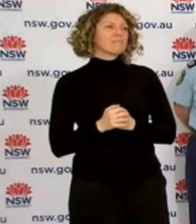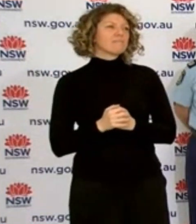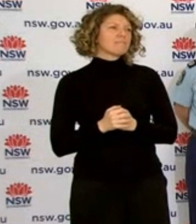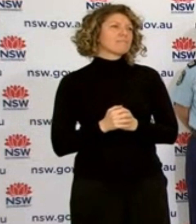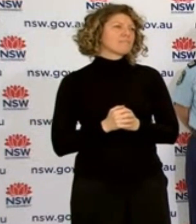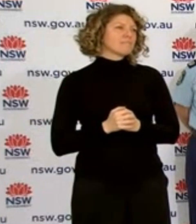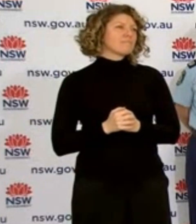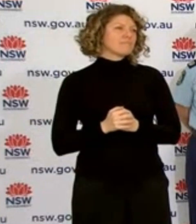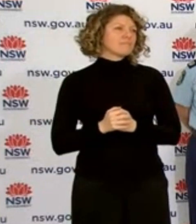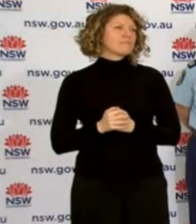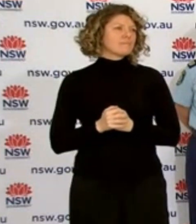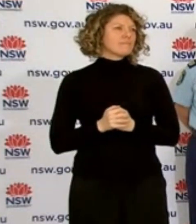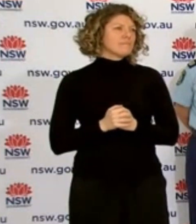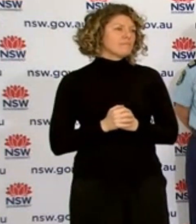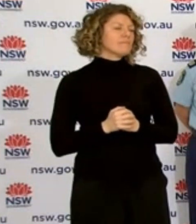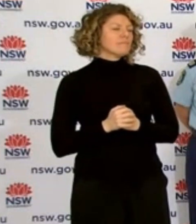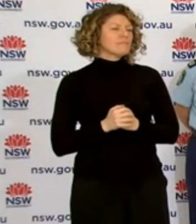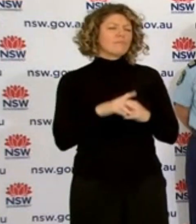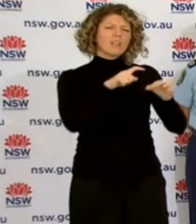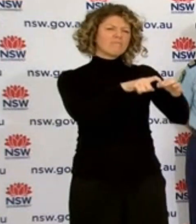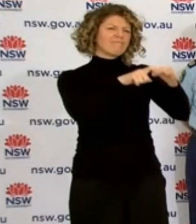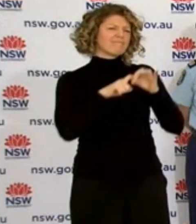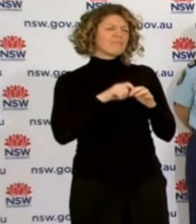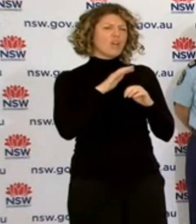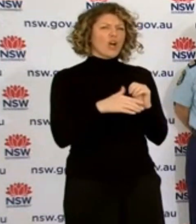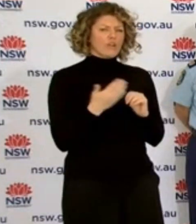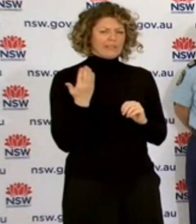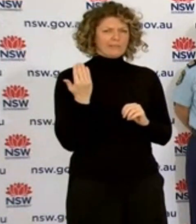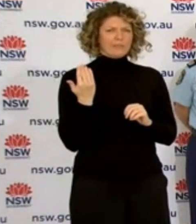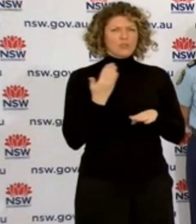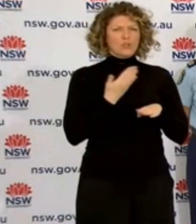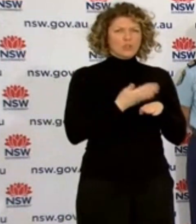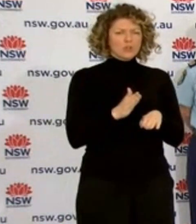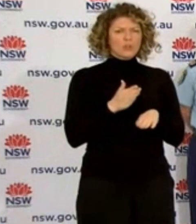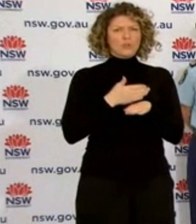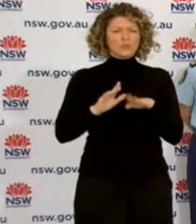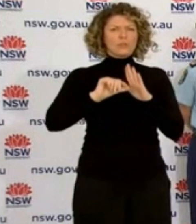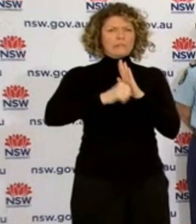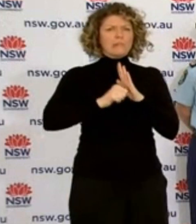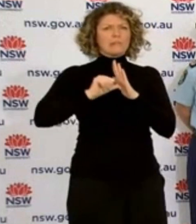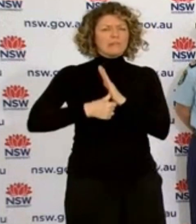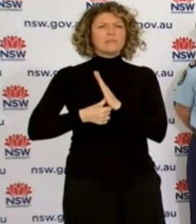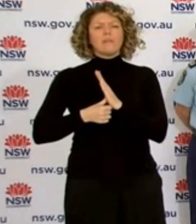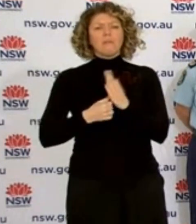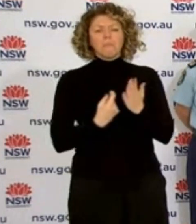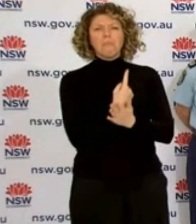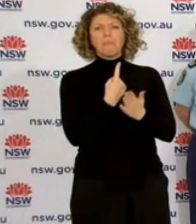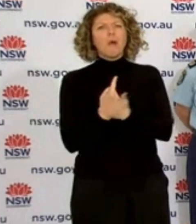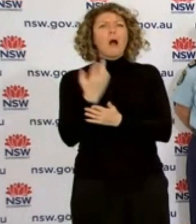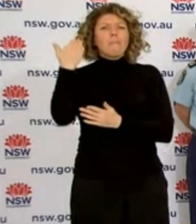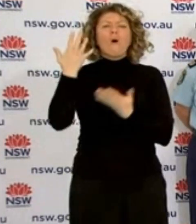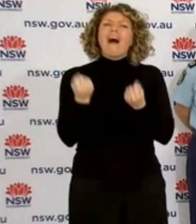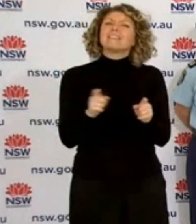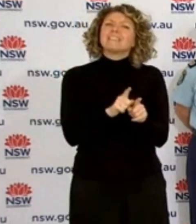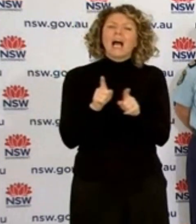Some of the measures that we've seen imposed in the last couple of days are not new, not unheard of measures in the past. There have been